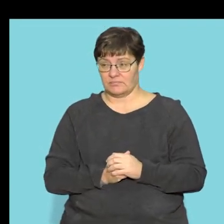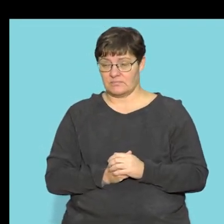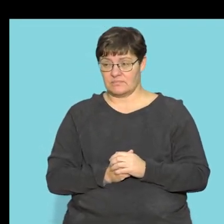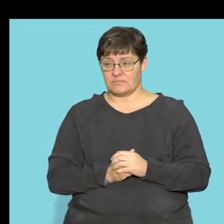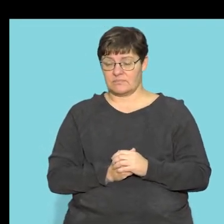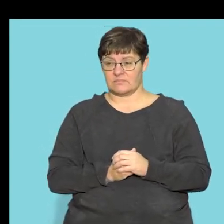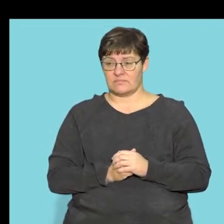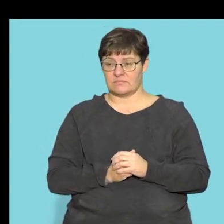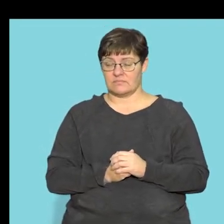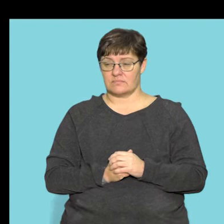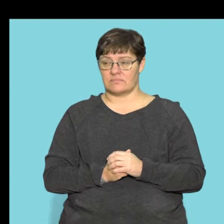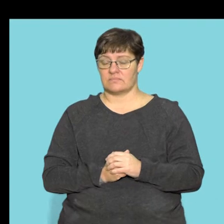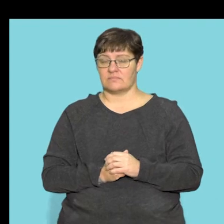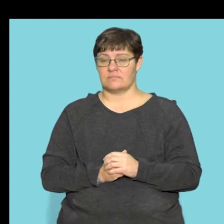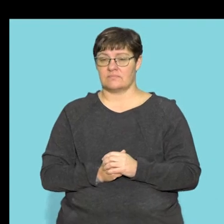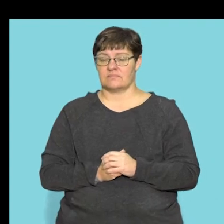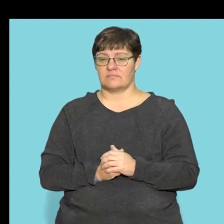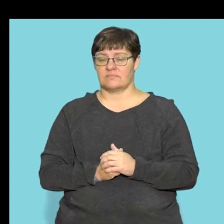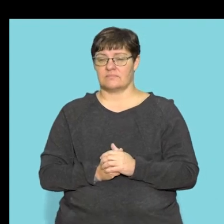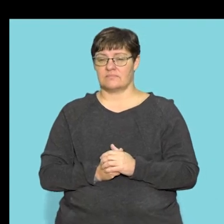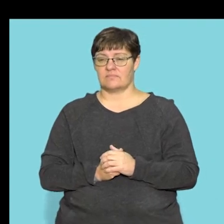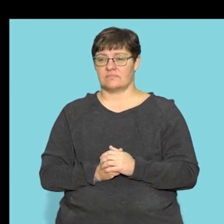0.1325 divided by 12.